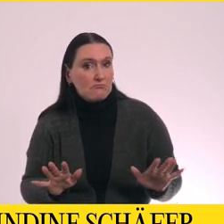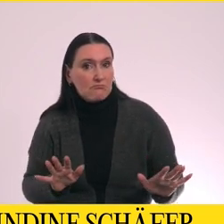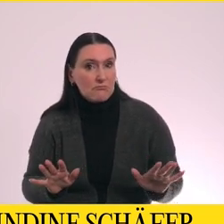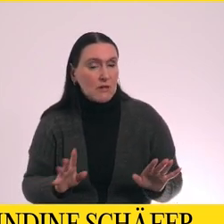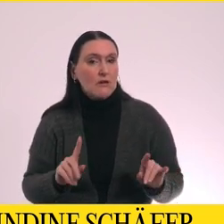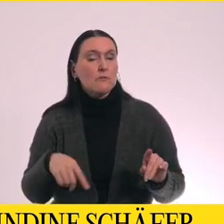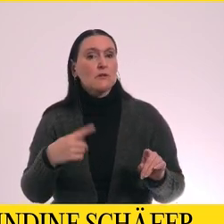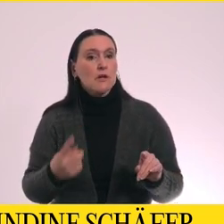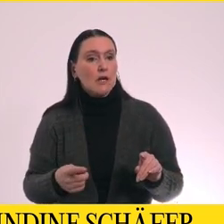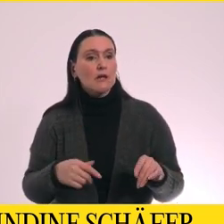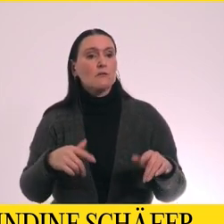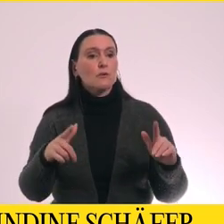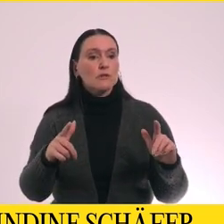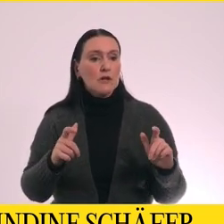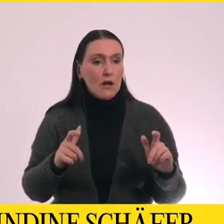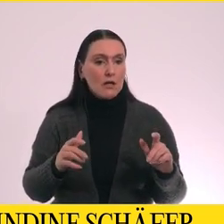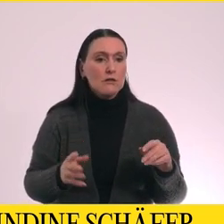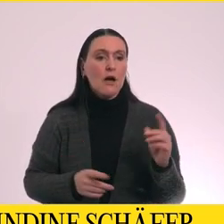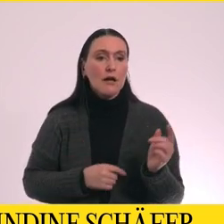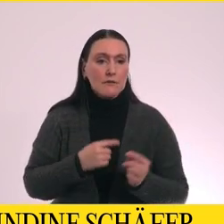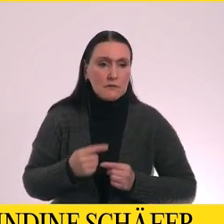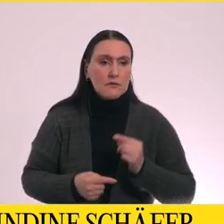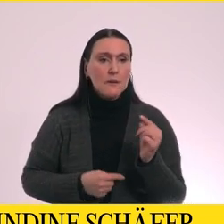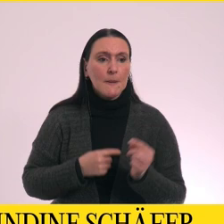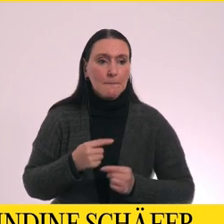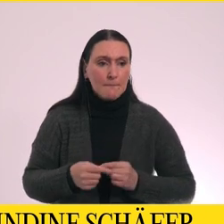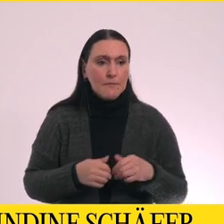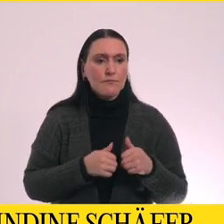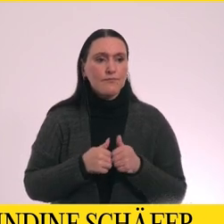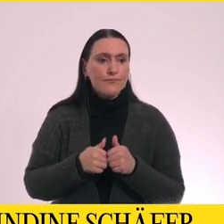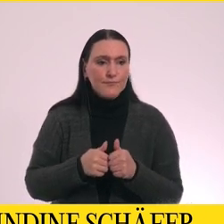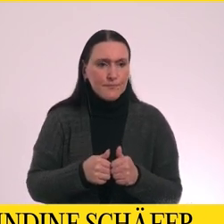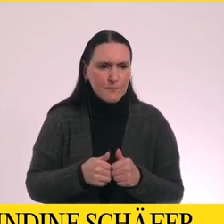great, he's happy to go along with it. So yeah, it's great that